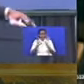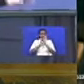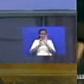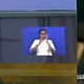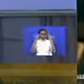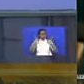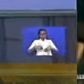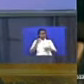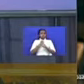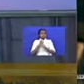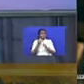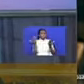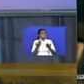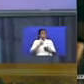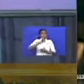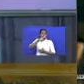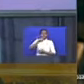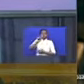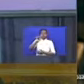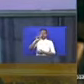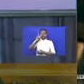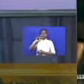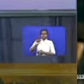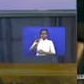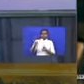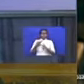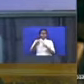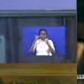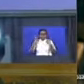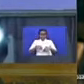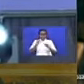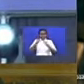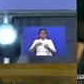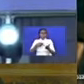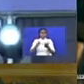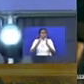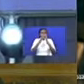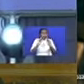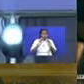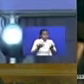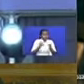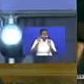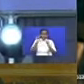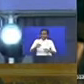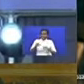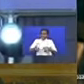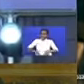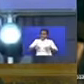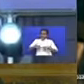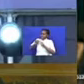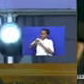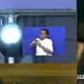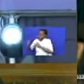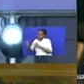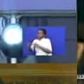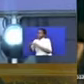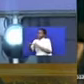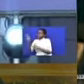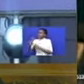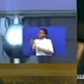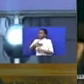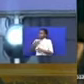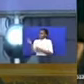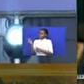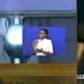young person, a Gen Z, afford a house in Nairobi? They have to live far from Nairobi, spend their entire income on